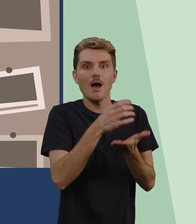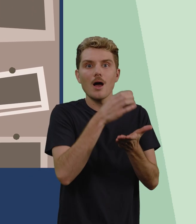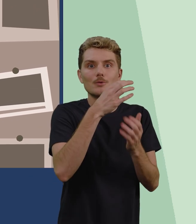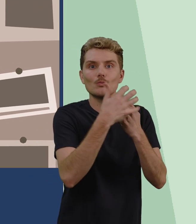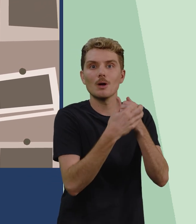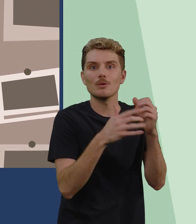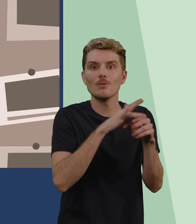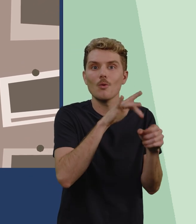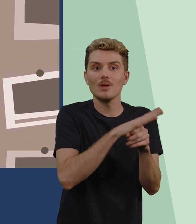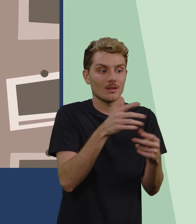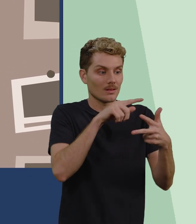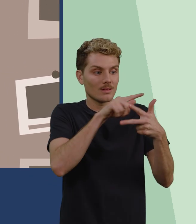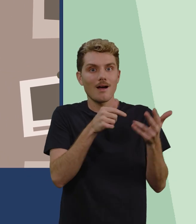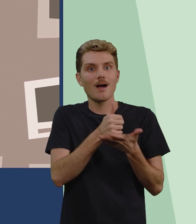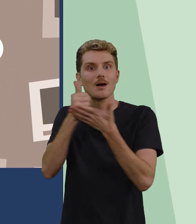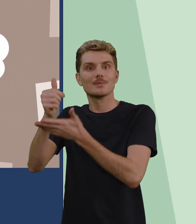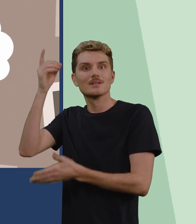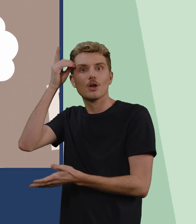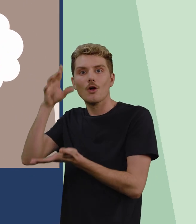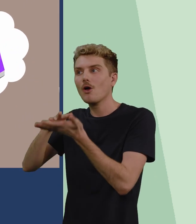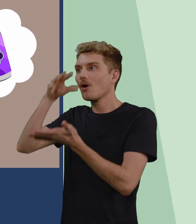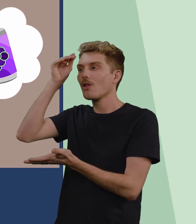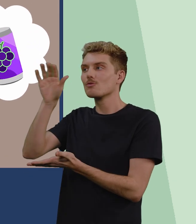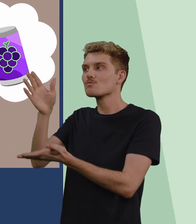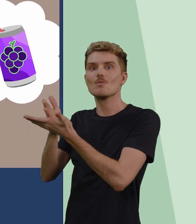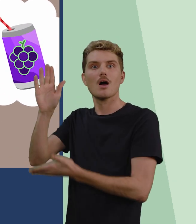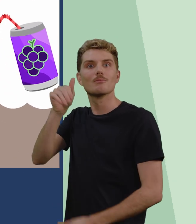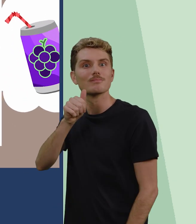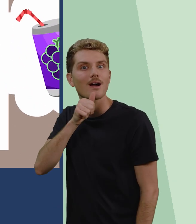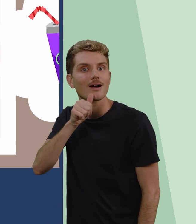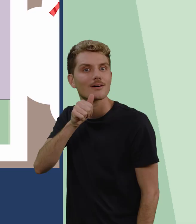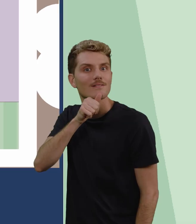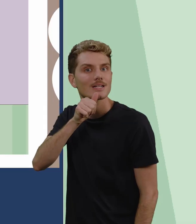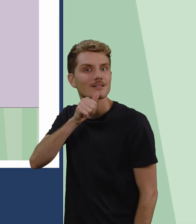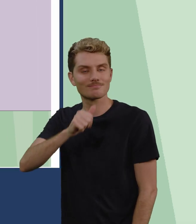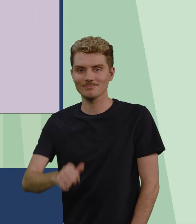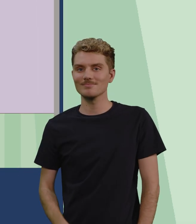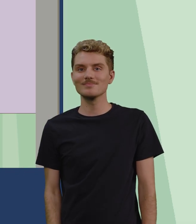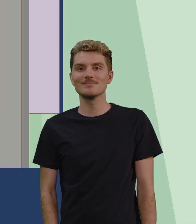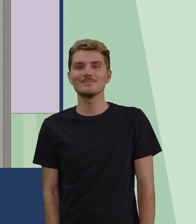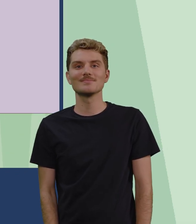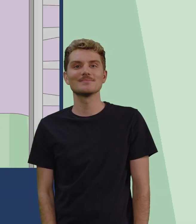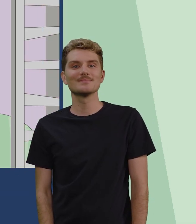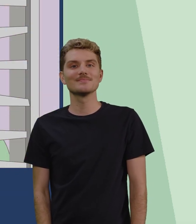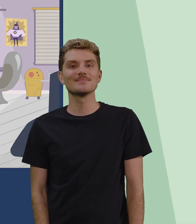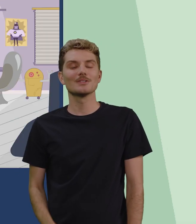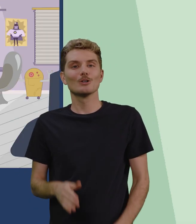grape soda help Dexter learn about his right to privacy.